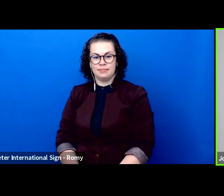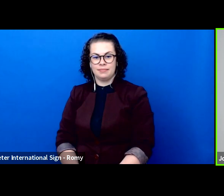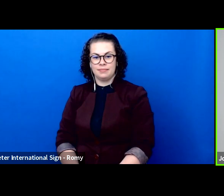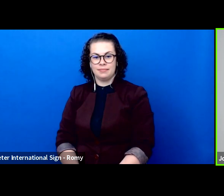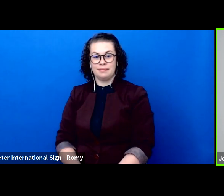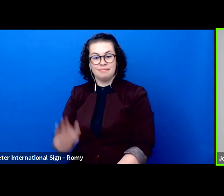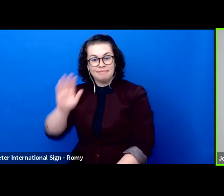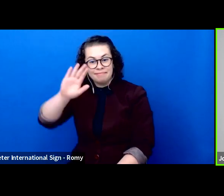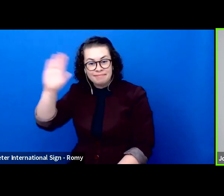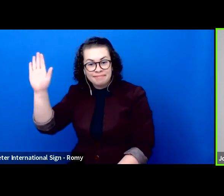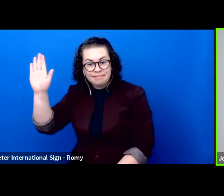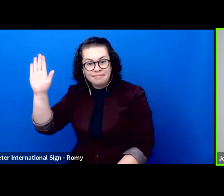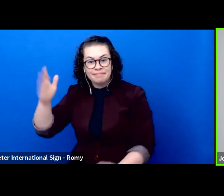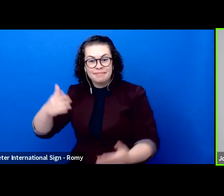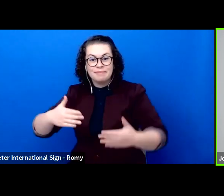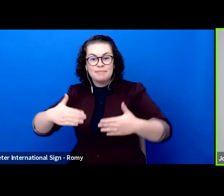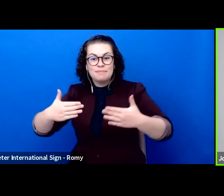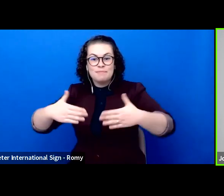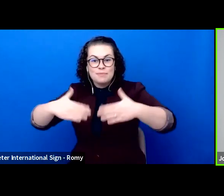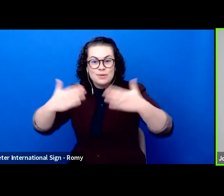Hello, good morning, everybody.